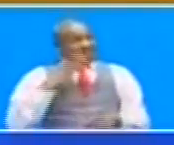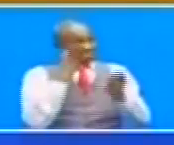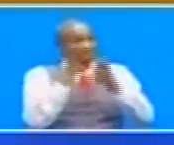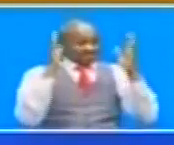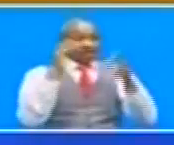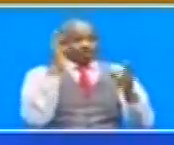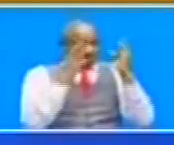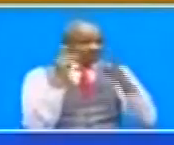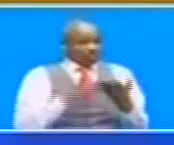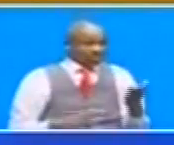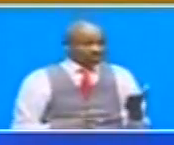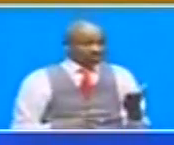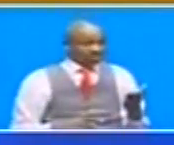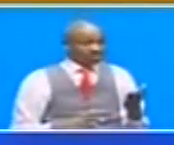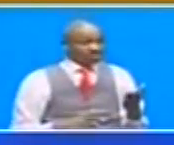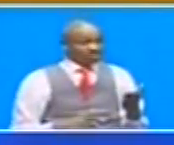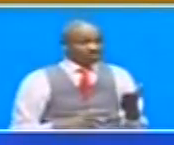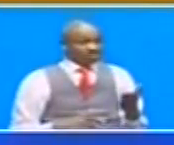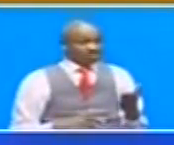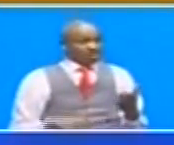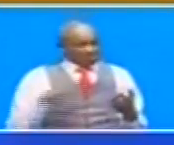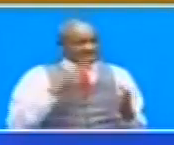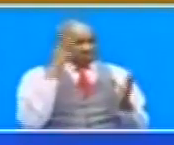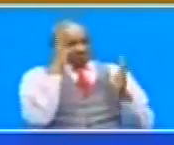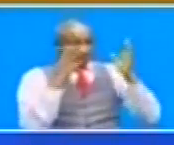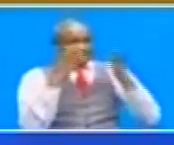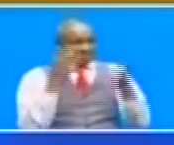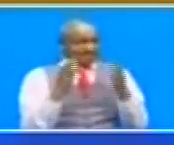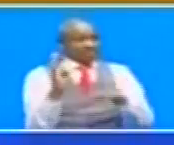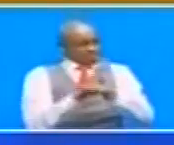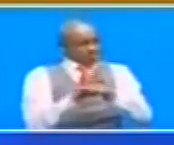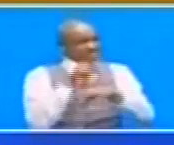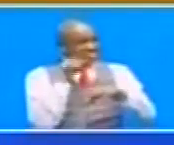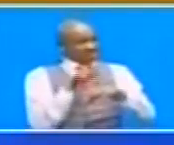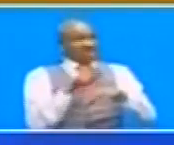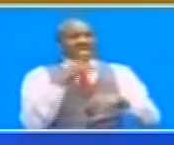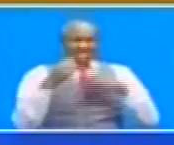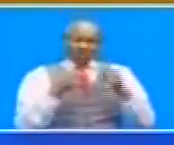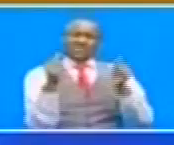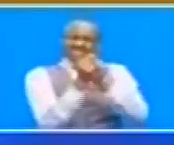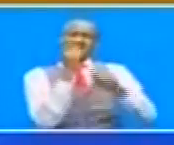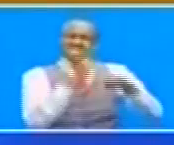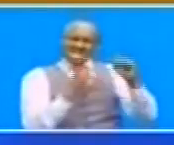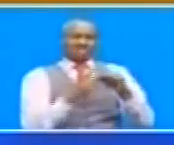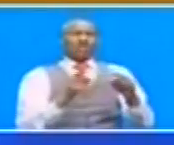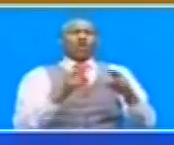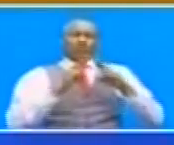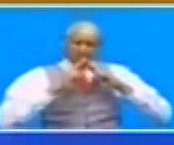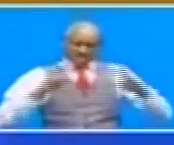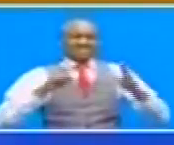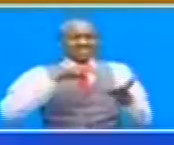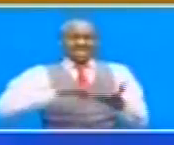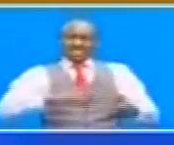that we are very worried because Burundi has enjoyed 10 years of